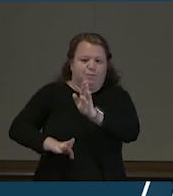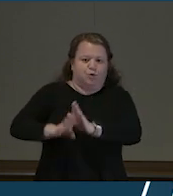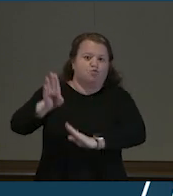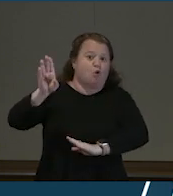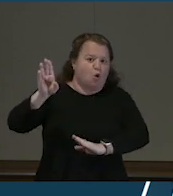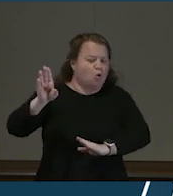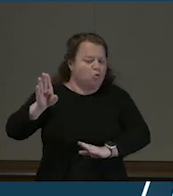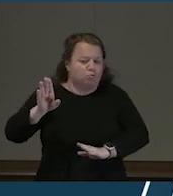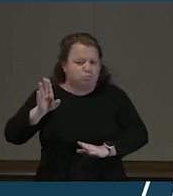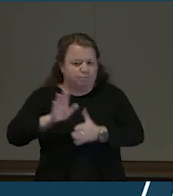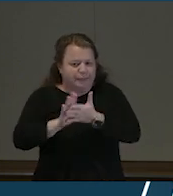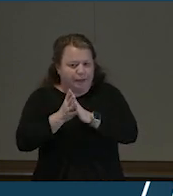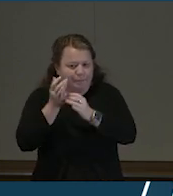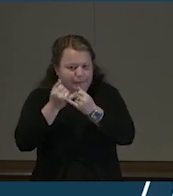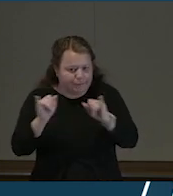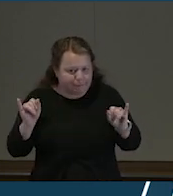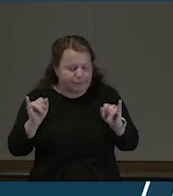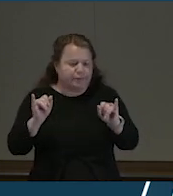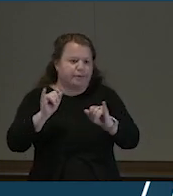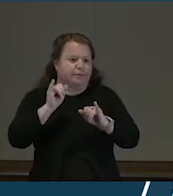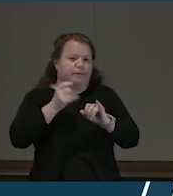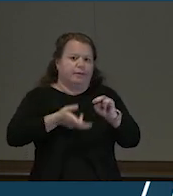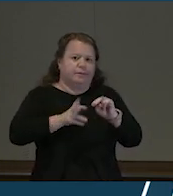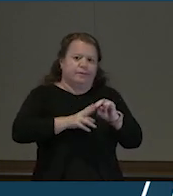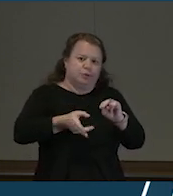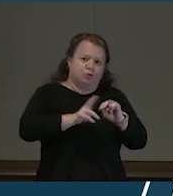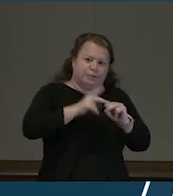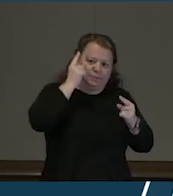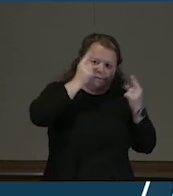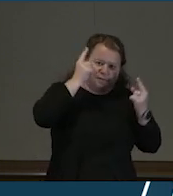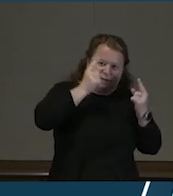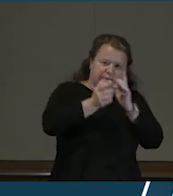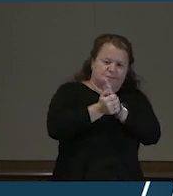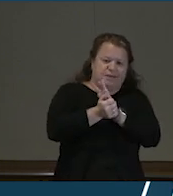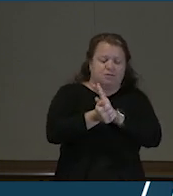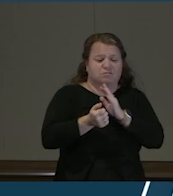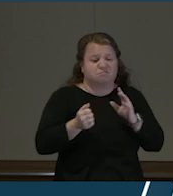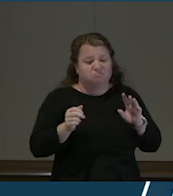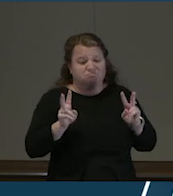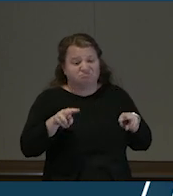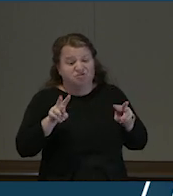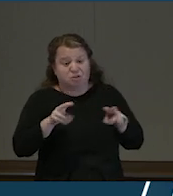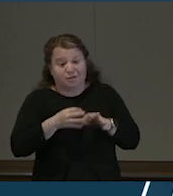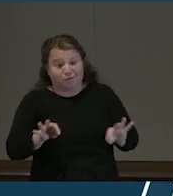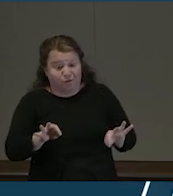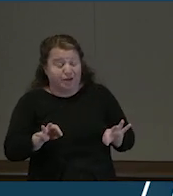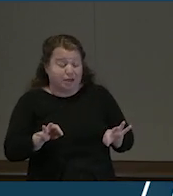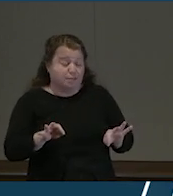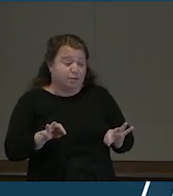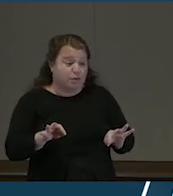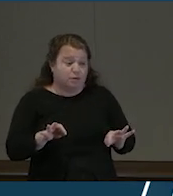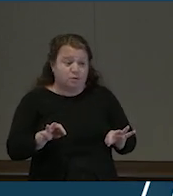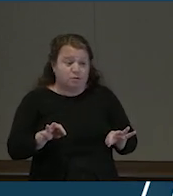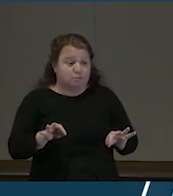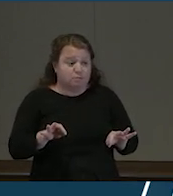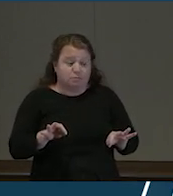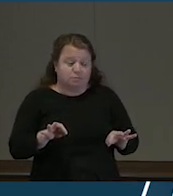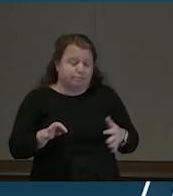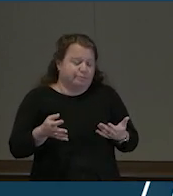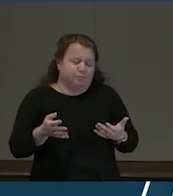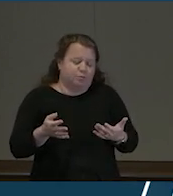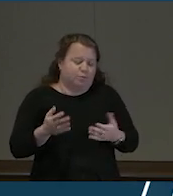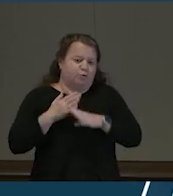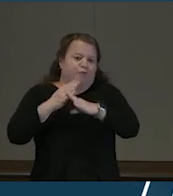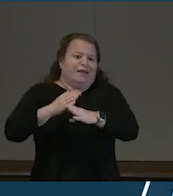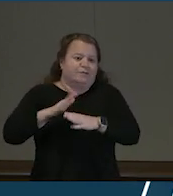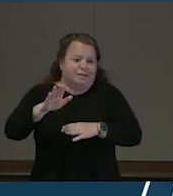build those critical thinking skills, okay? We are, again, judgment-free, but keeping it real. We're stifling their growth by indirectly telling them